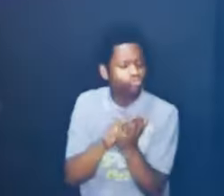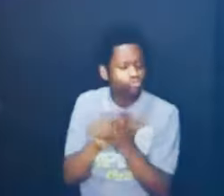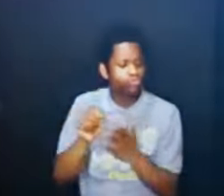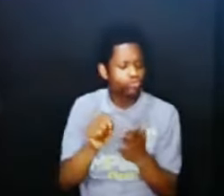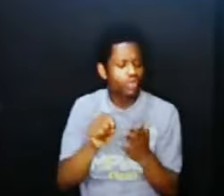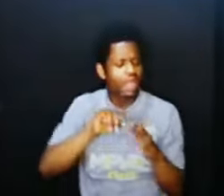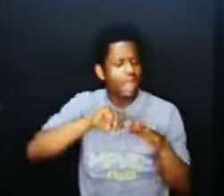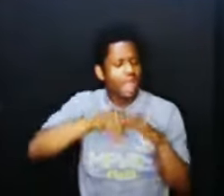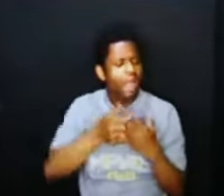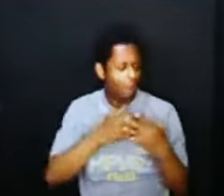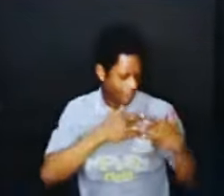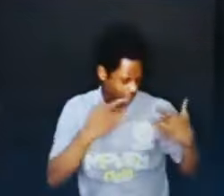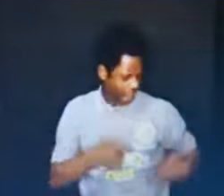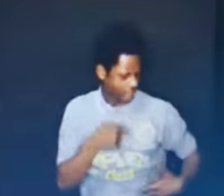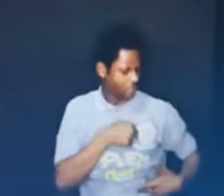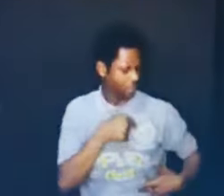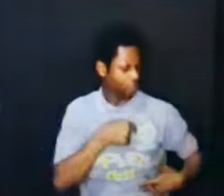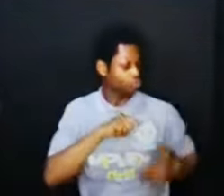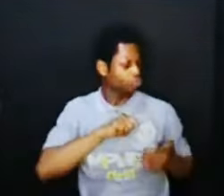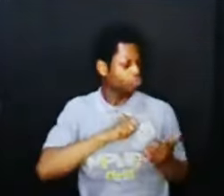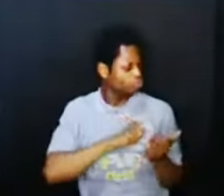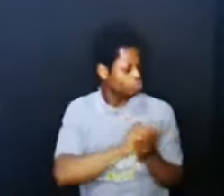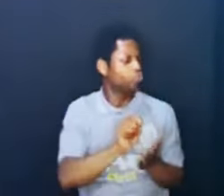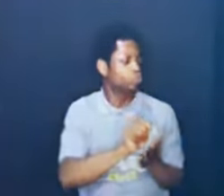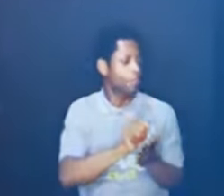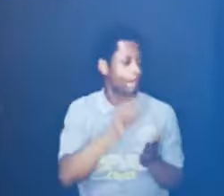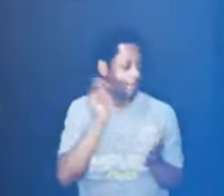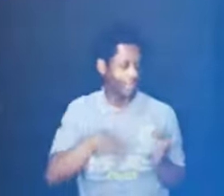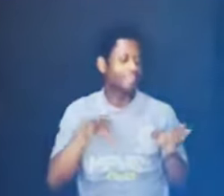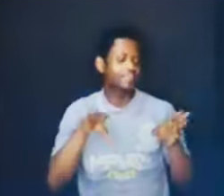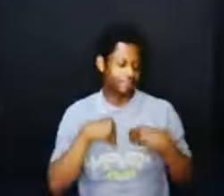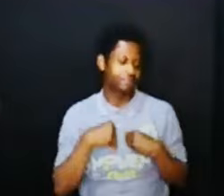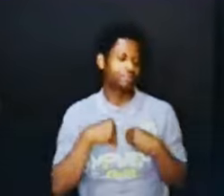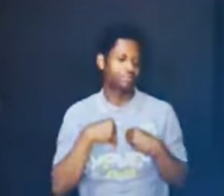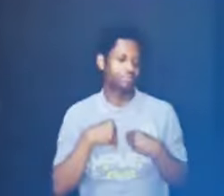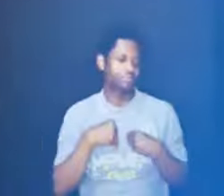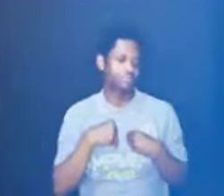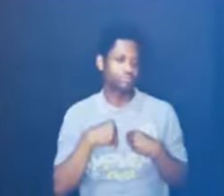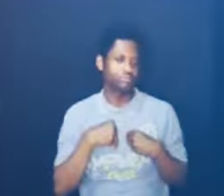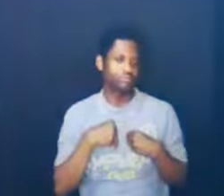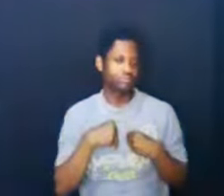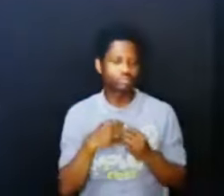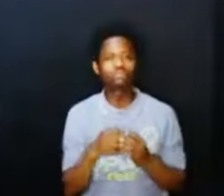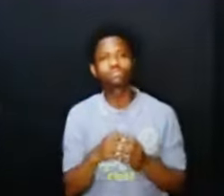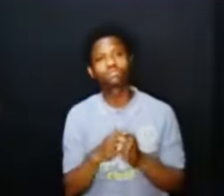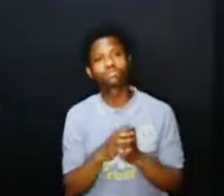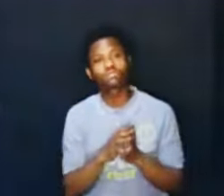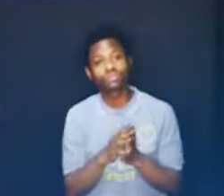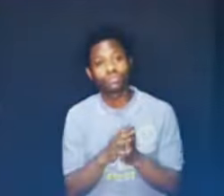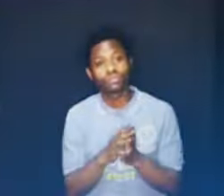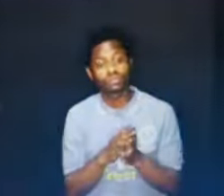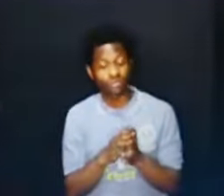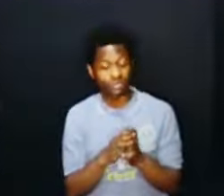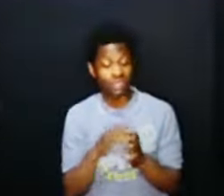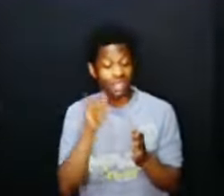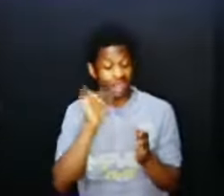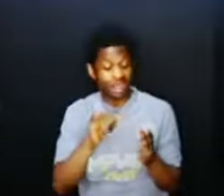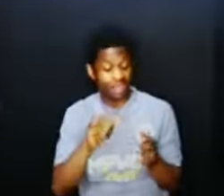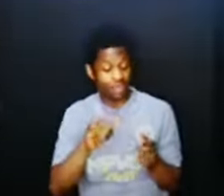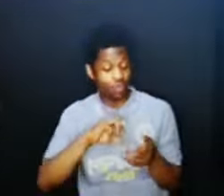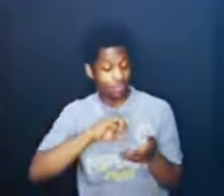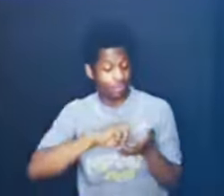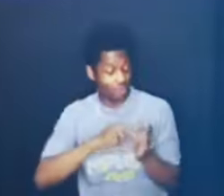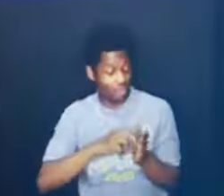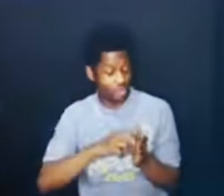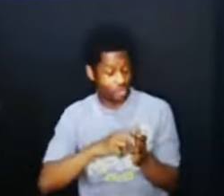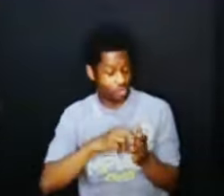one's heart. Se enam adiyu so no obi ehunu bebia na koma nkasa ne gina brɛ no etie. It is a pouring out of